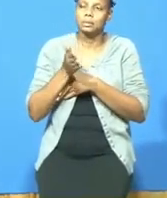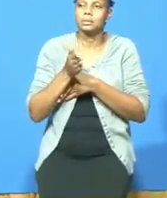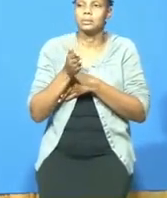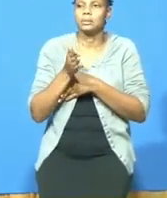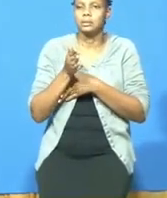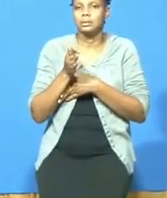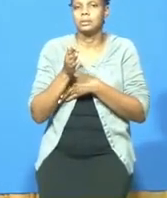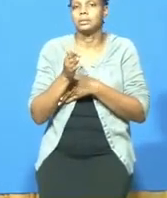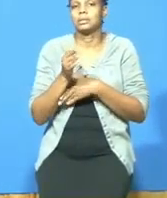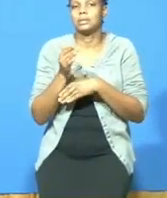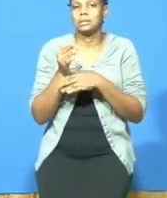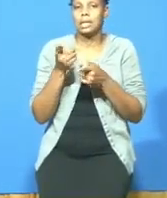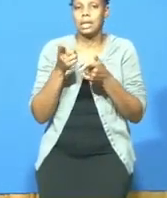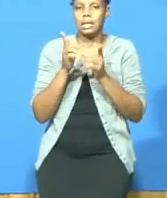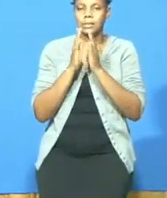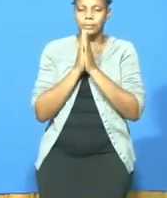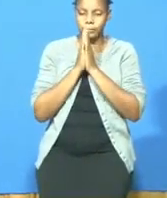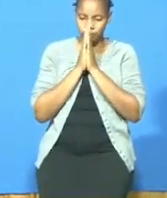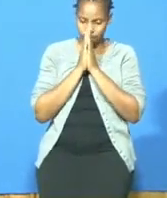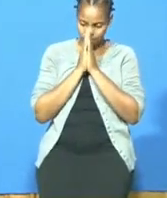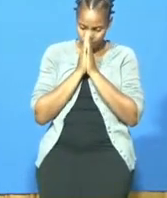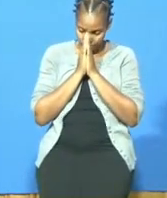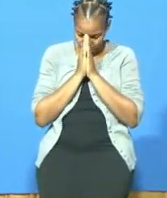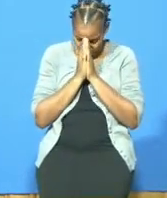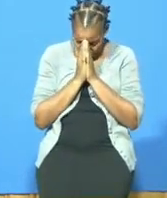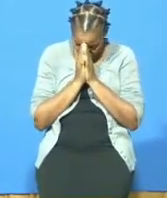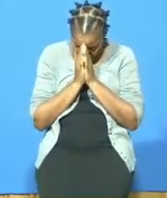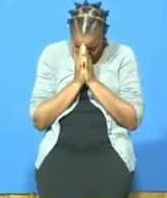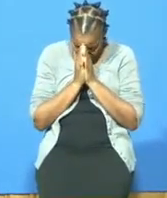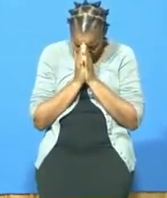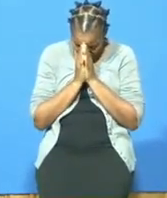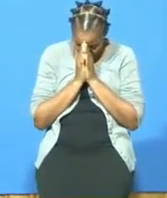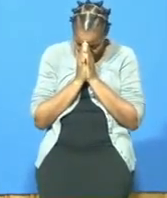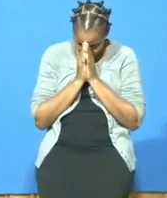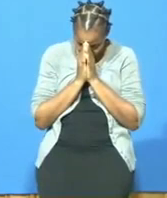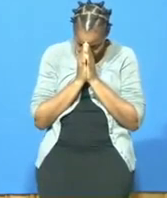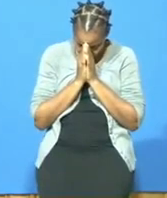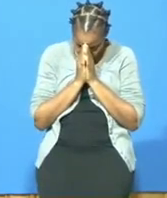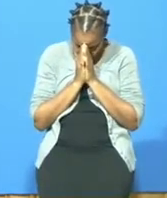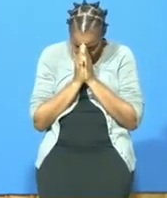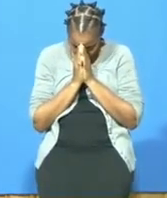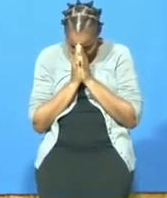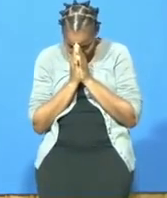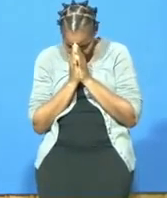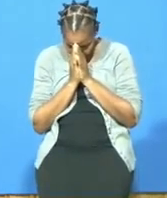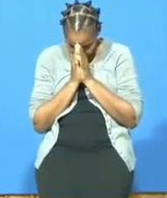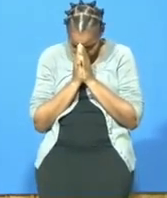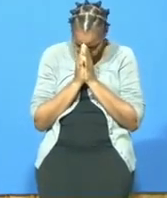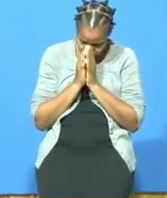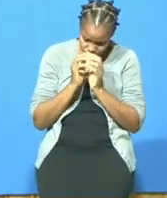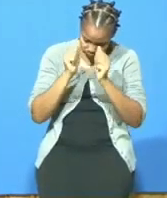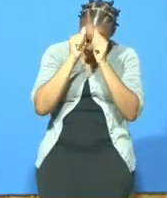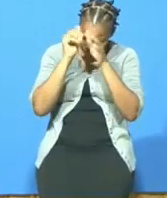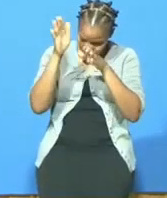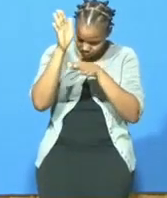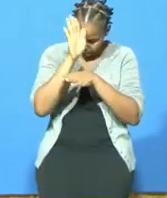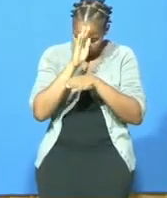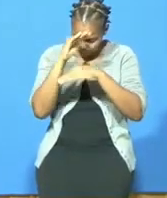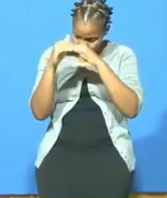Our heads are bowed, our eyes are closed. Our Father God in heaven,